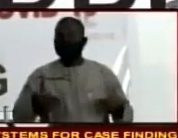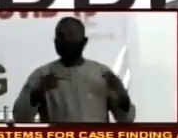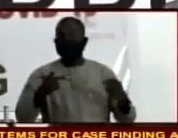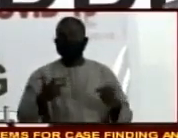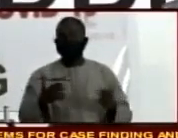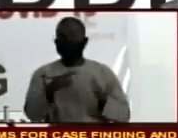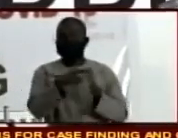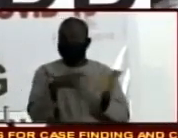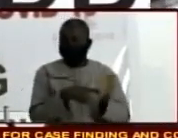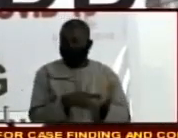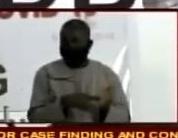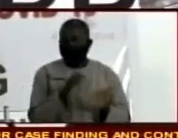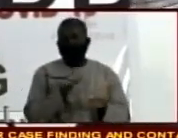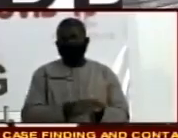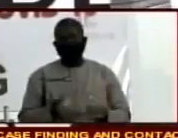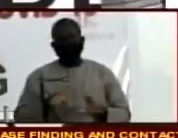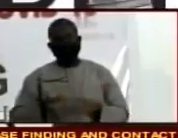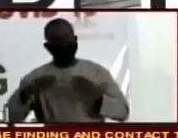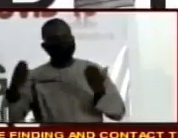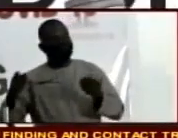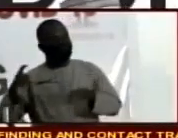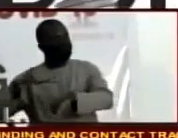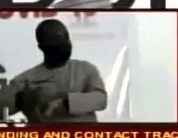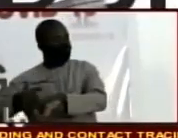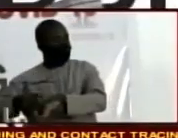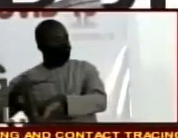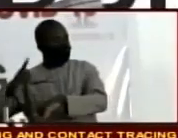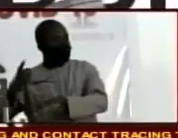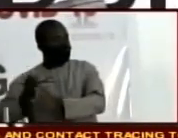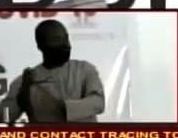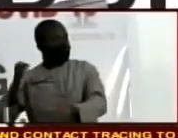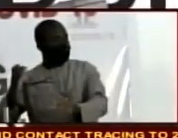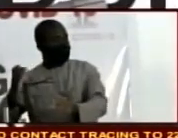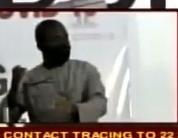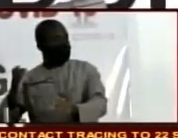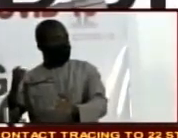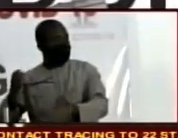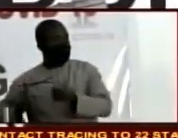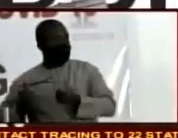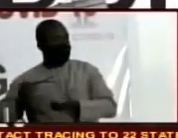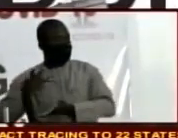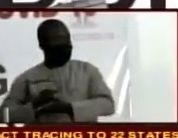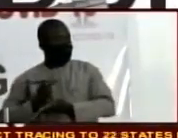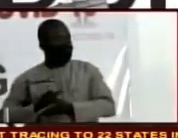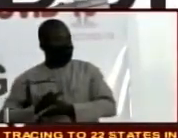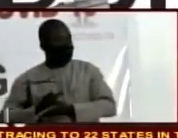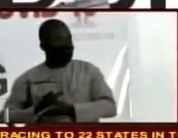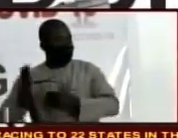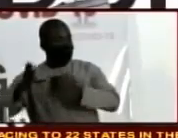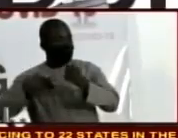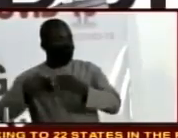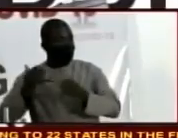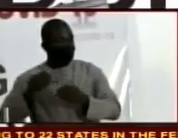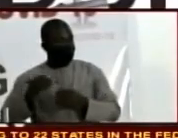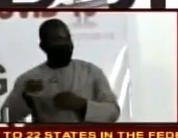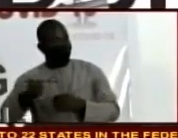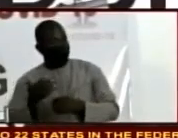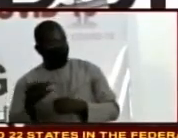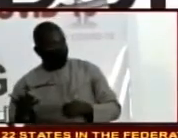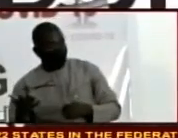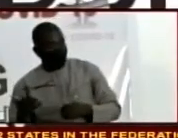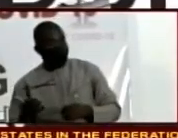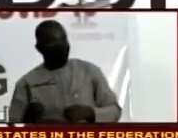on opening times for buses and motor parks, for construction sites, and for